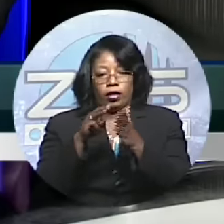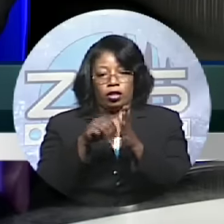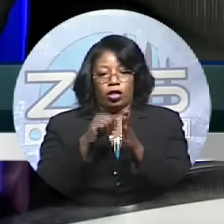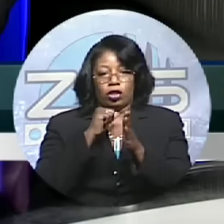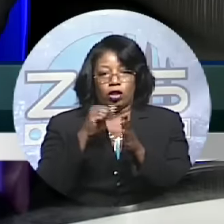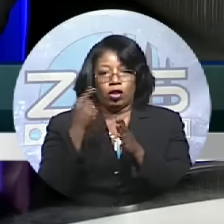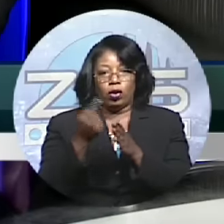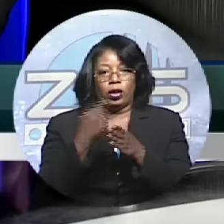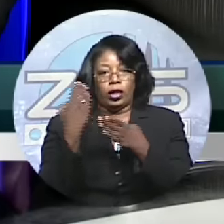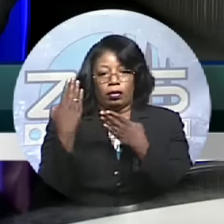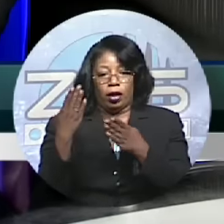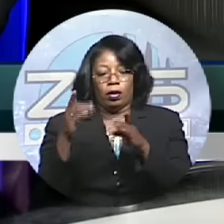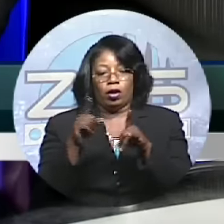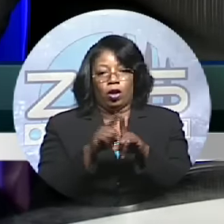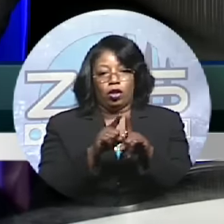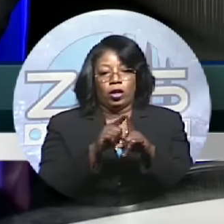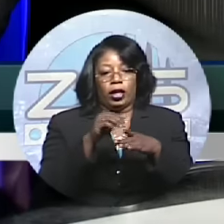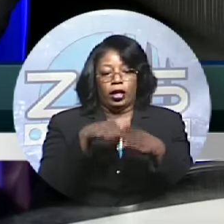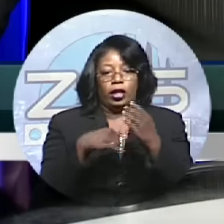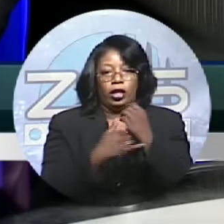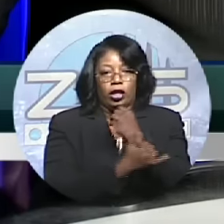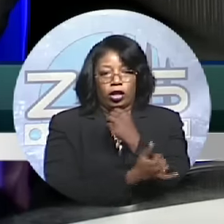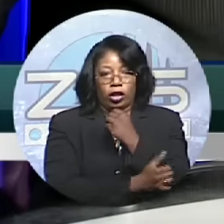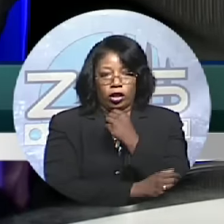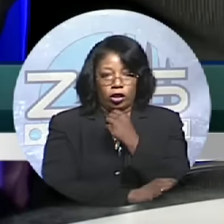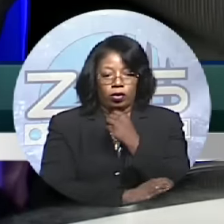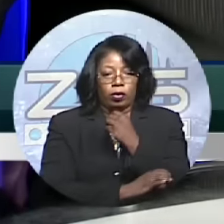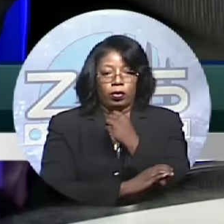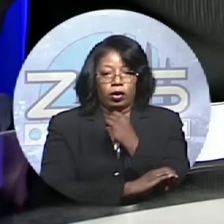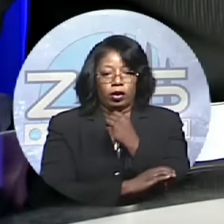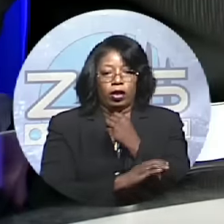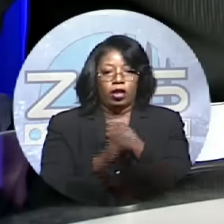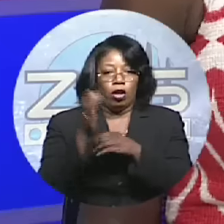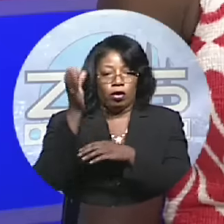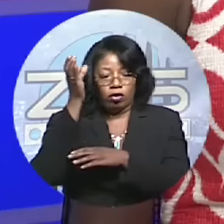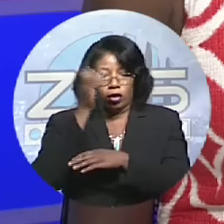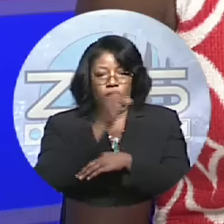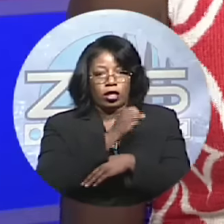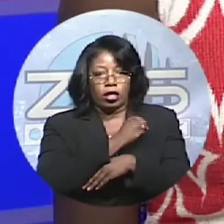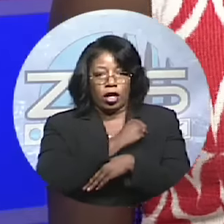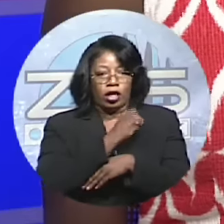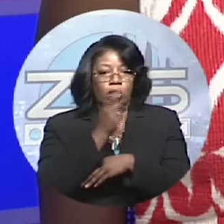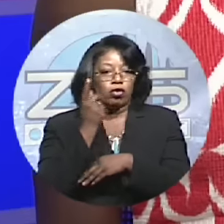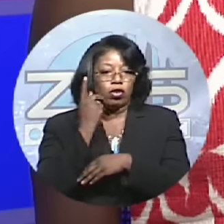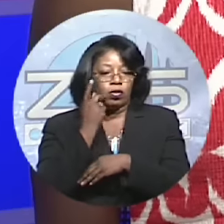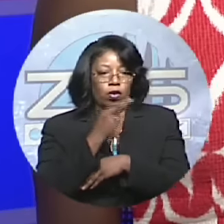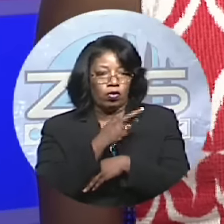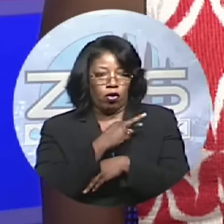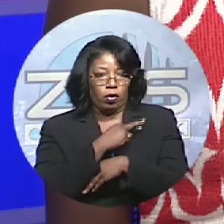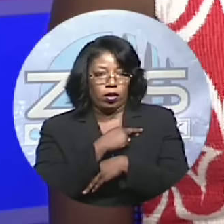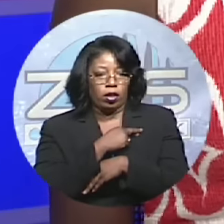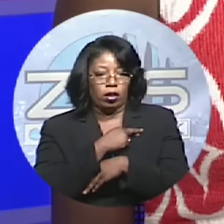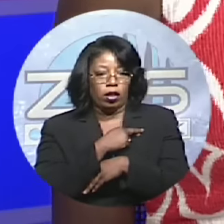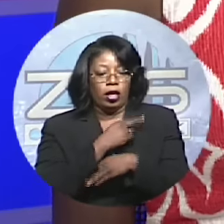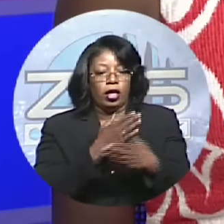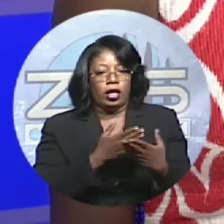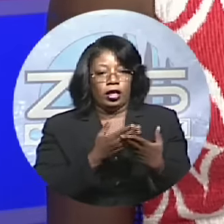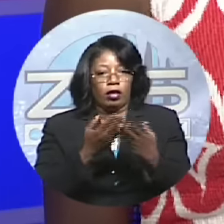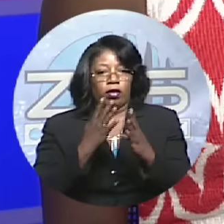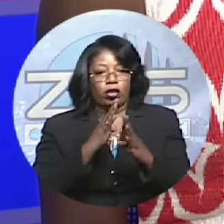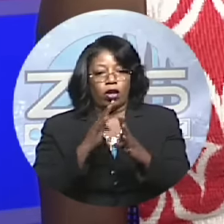but also the Caribbean. Good evening, everyone. I'm Chris Saunders. And I'm Charisma Robinson. As he delivered the keynote address at the inaugural